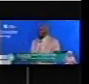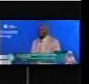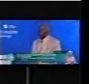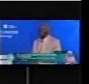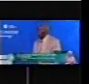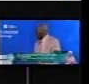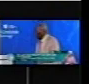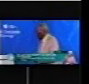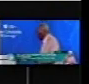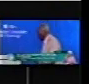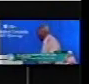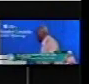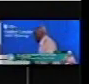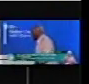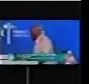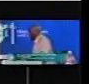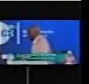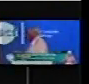Ido.